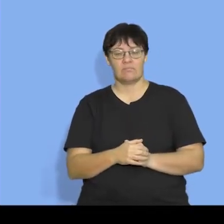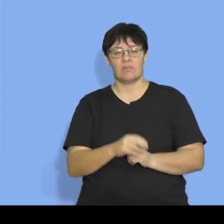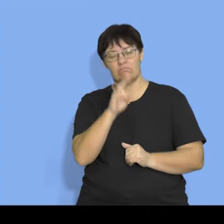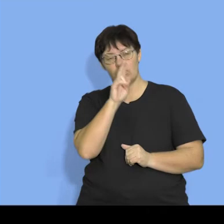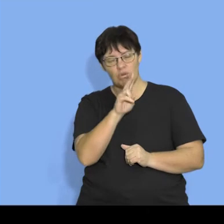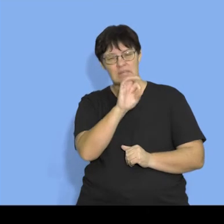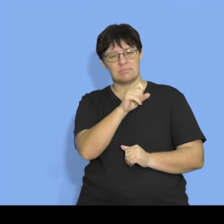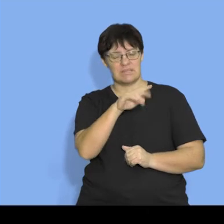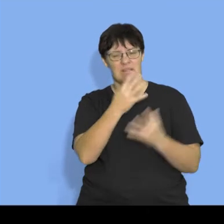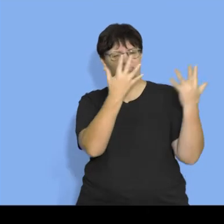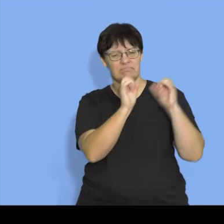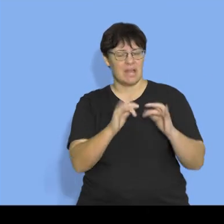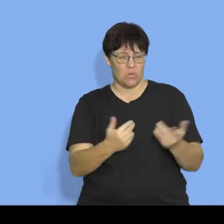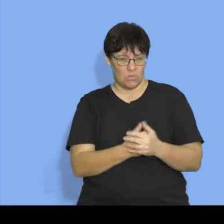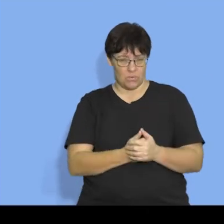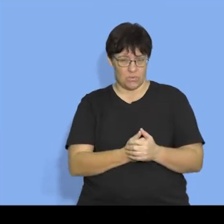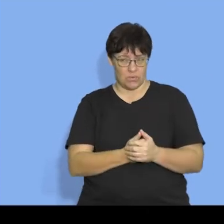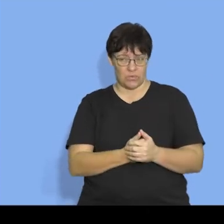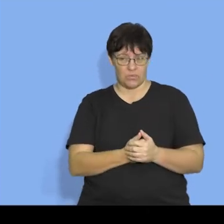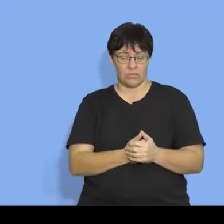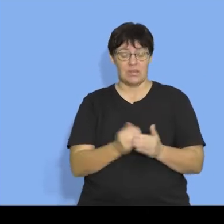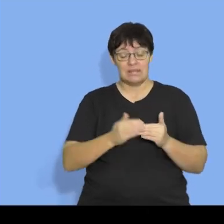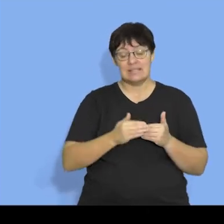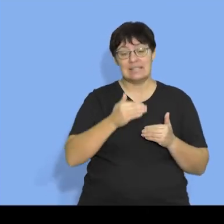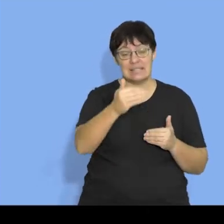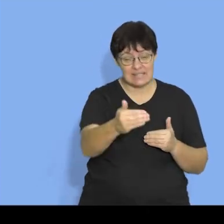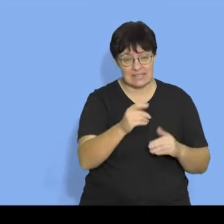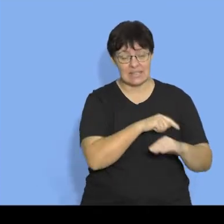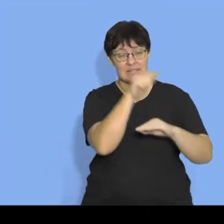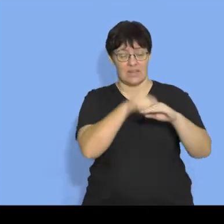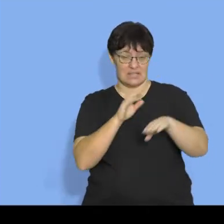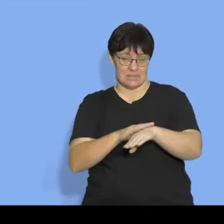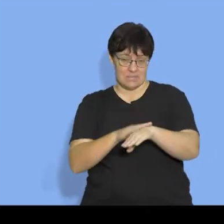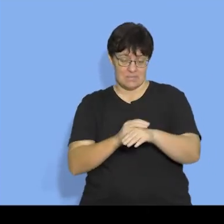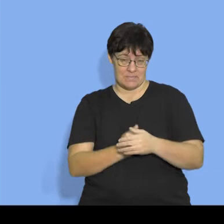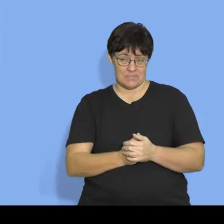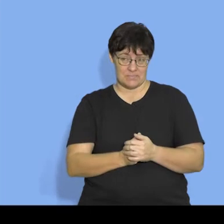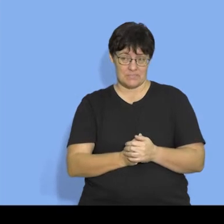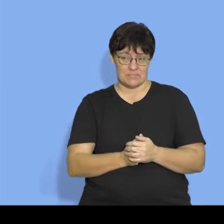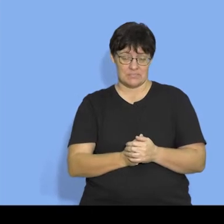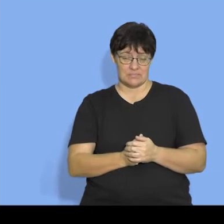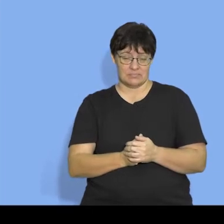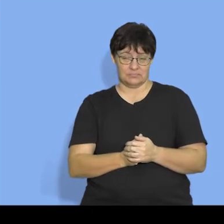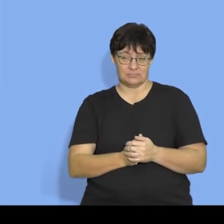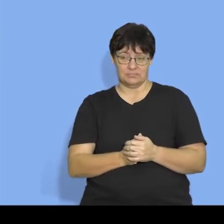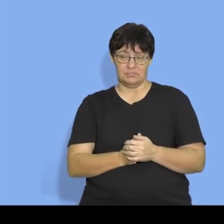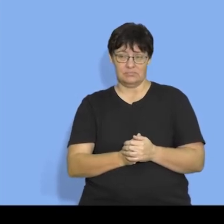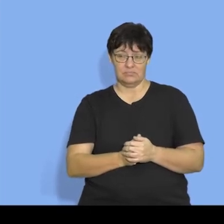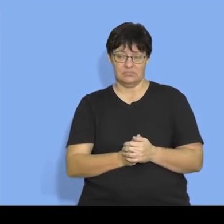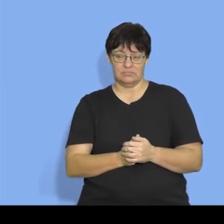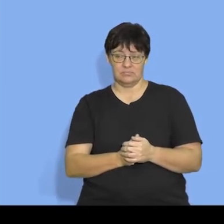When we look at speed, how do we calculate it? We calculate it with distance divided by time.